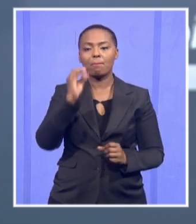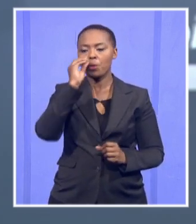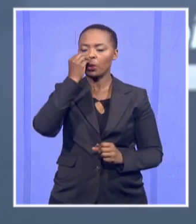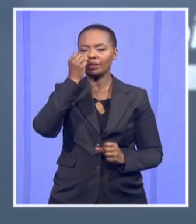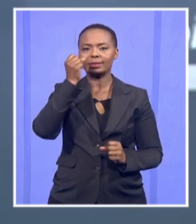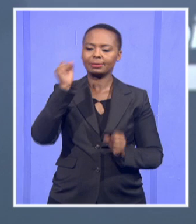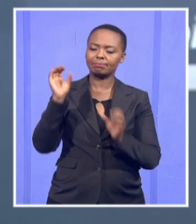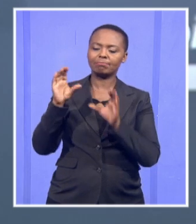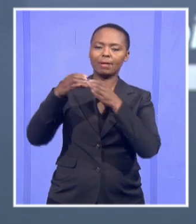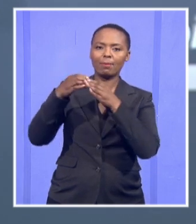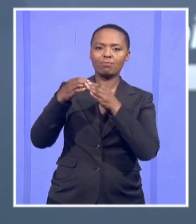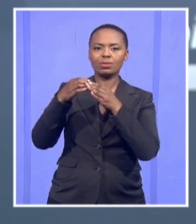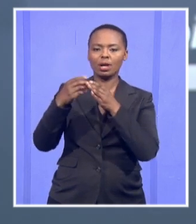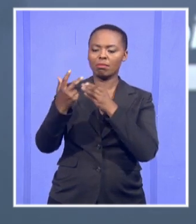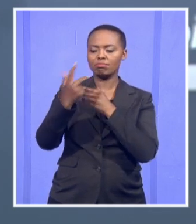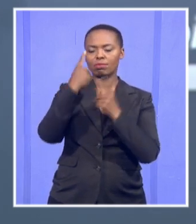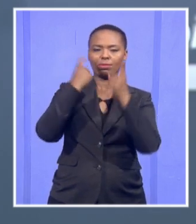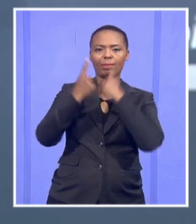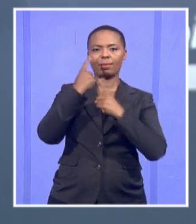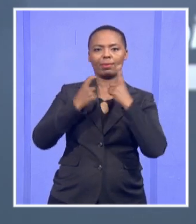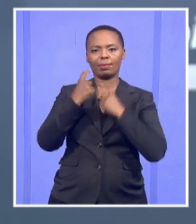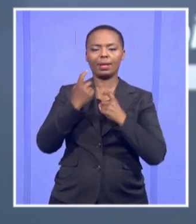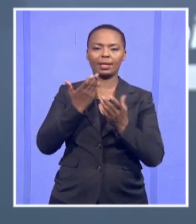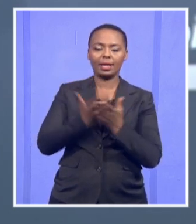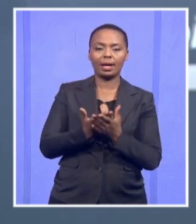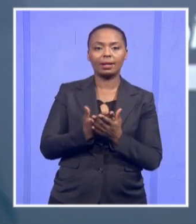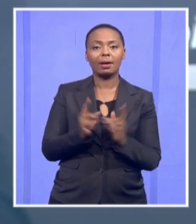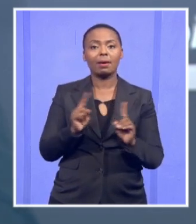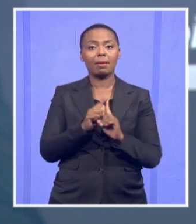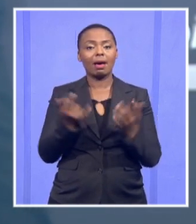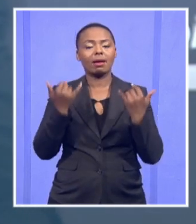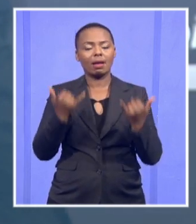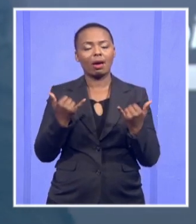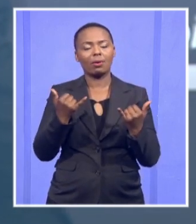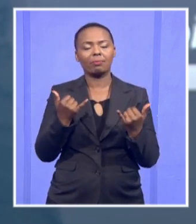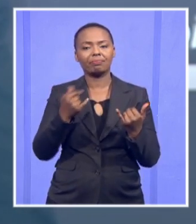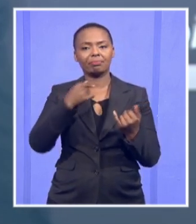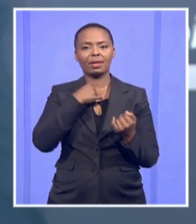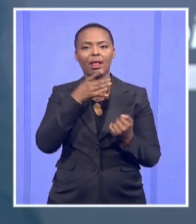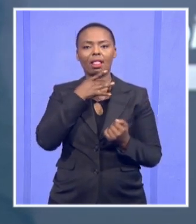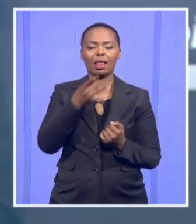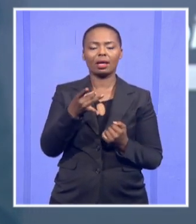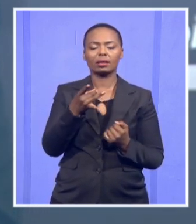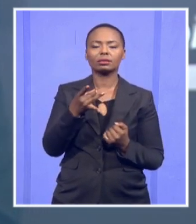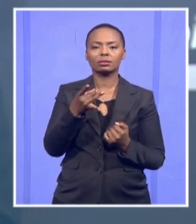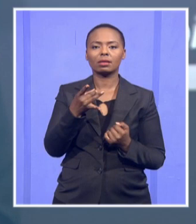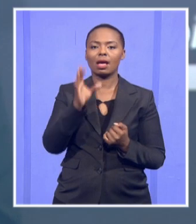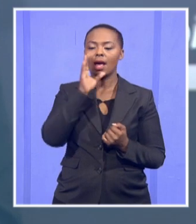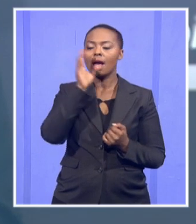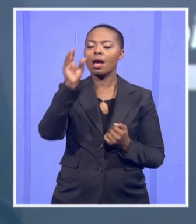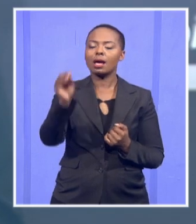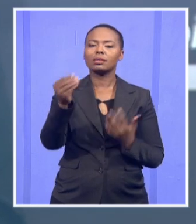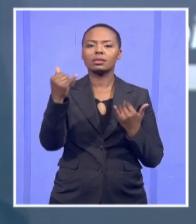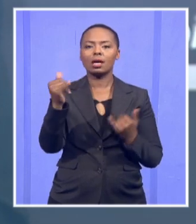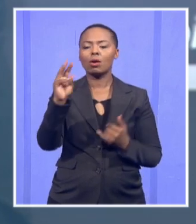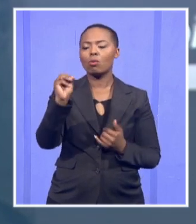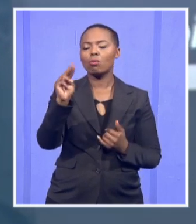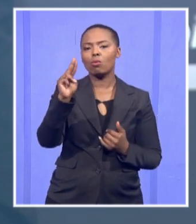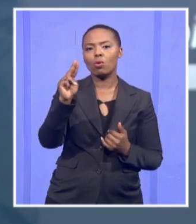some questions. Thank you very much. At this point in time, I would like to ask